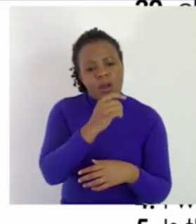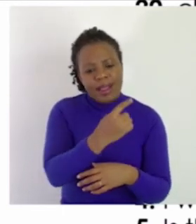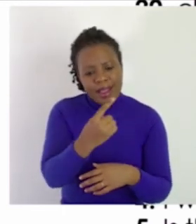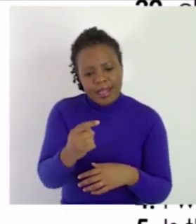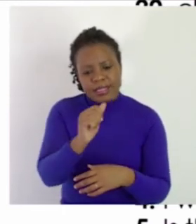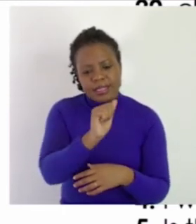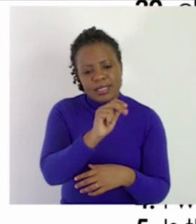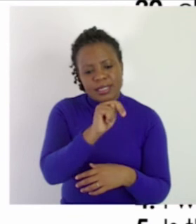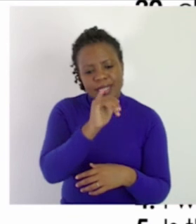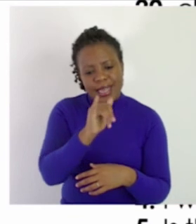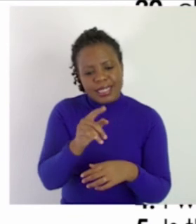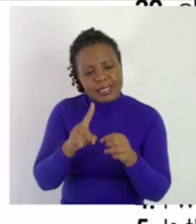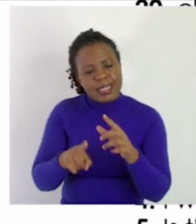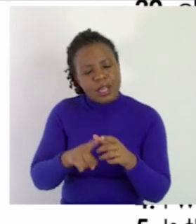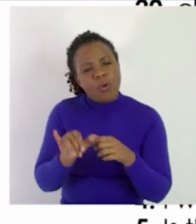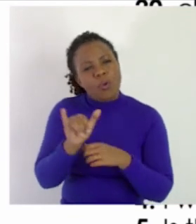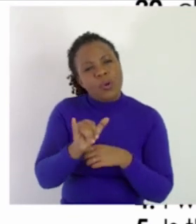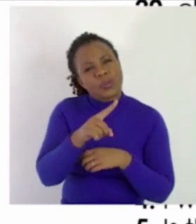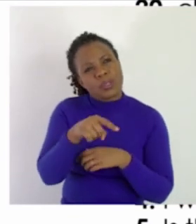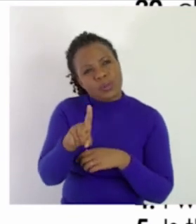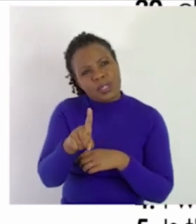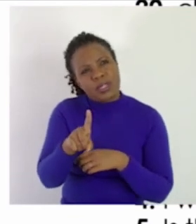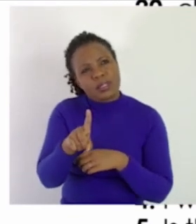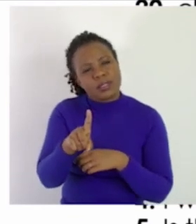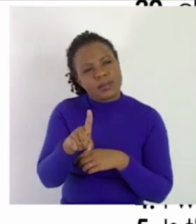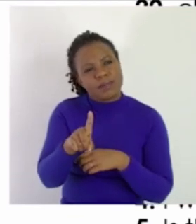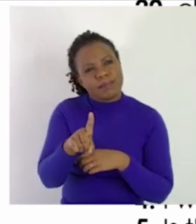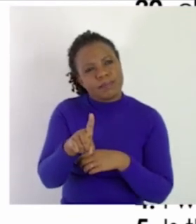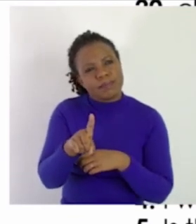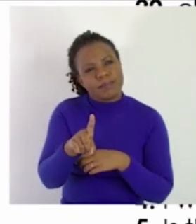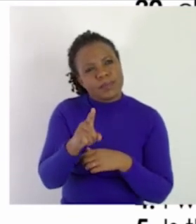want any eggs because I'm going to make a cake?